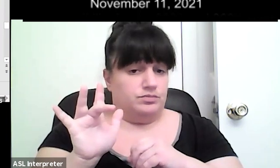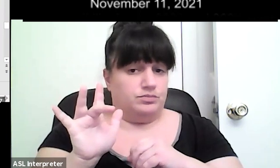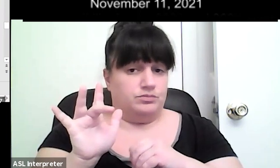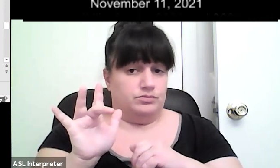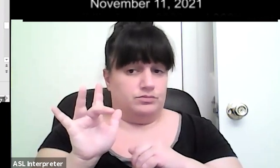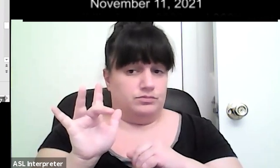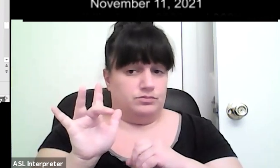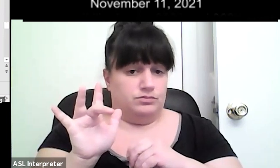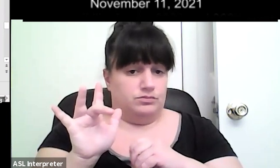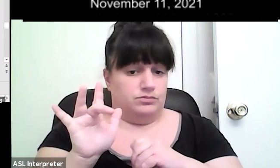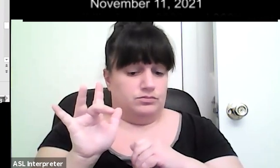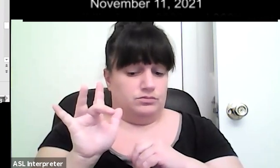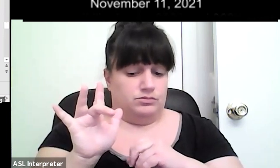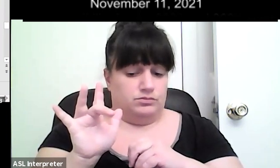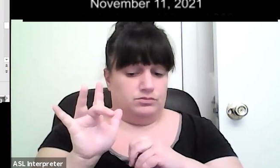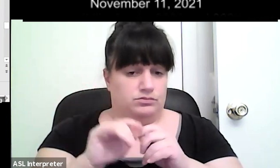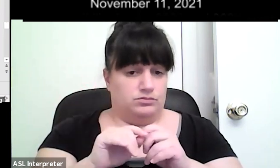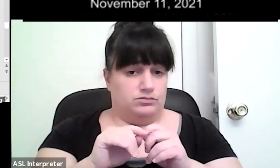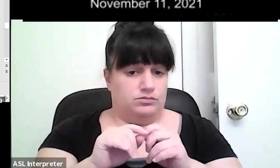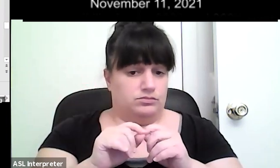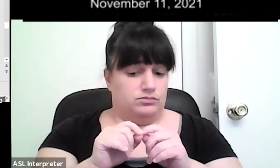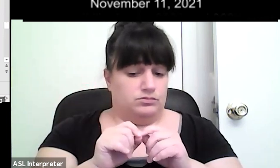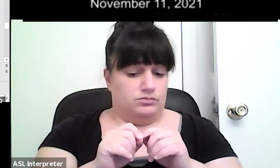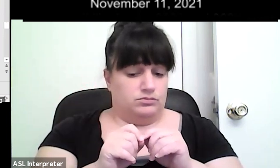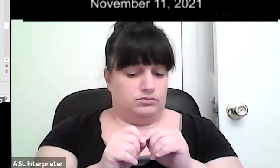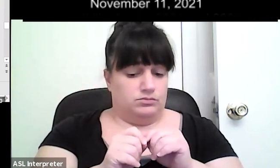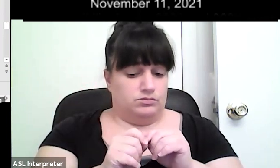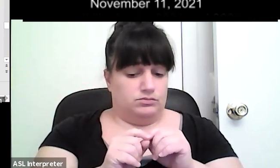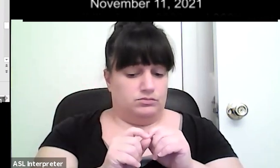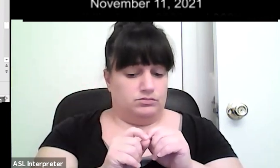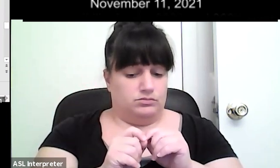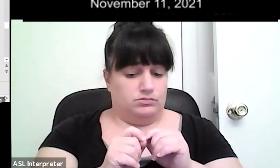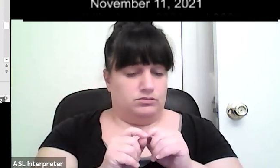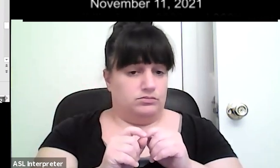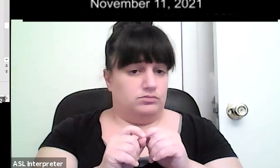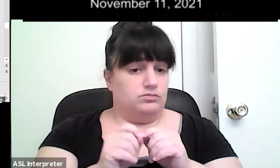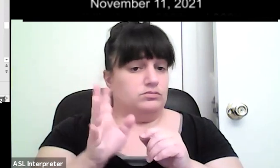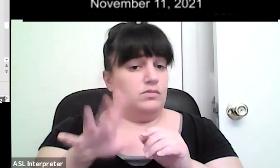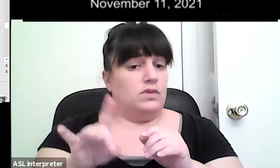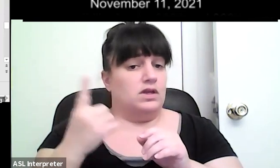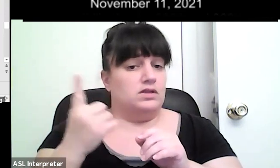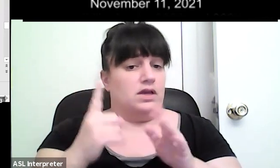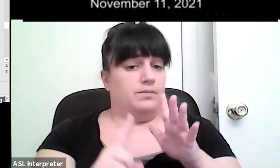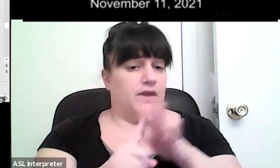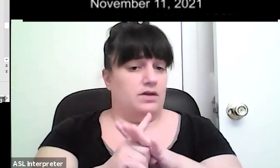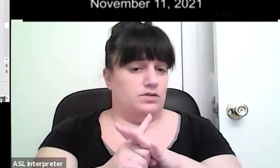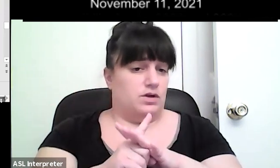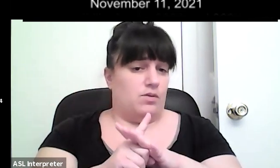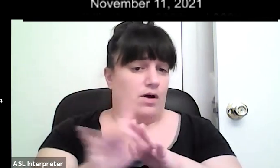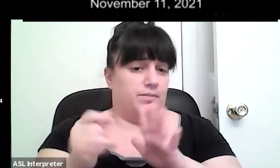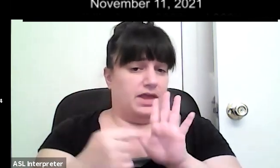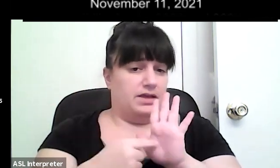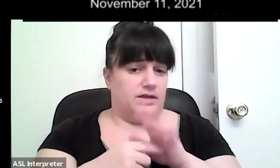and you will find something show up like